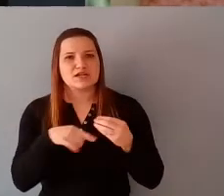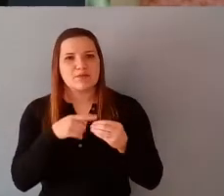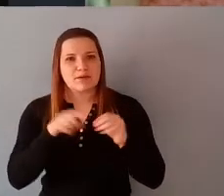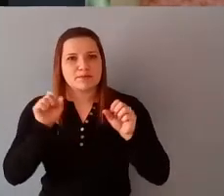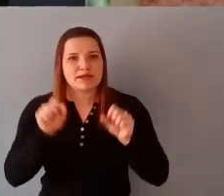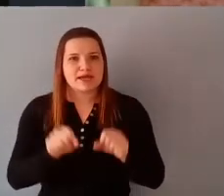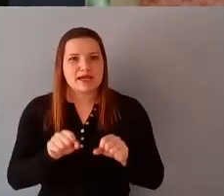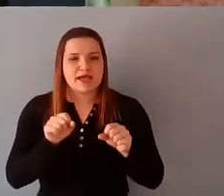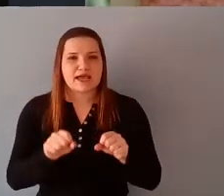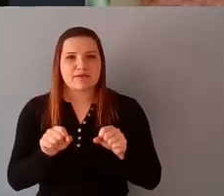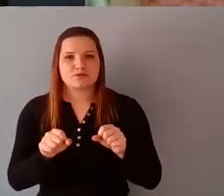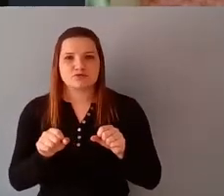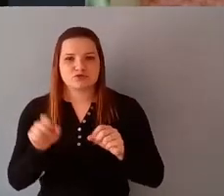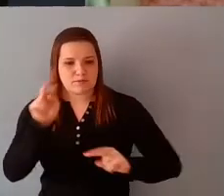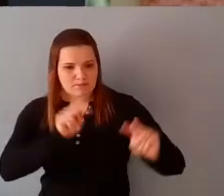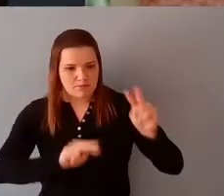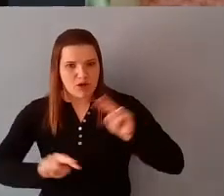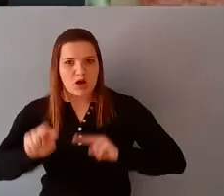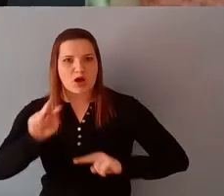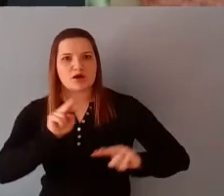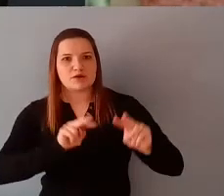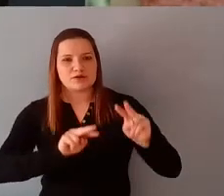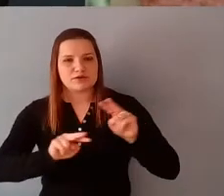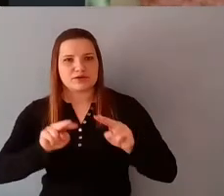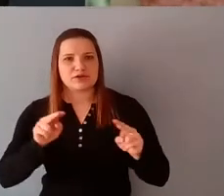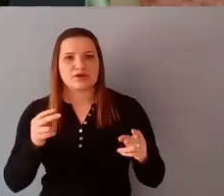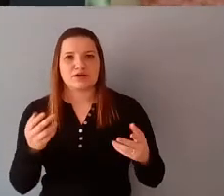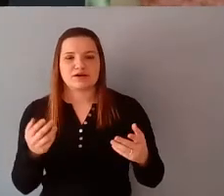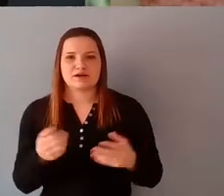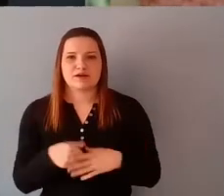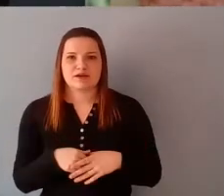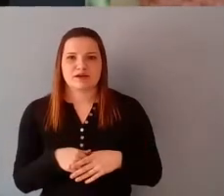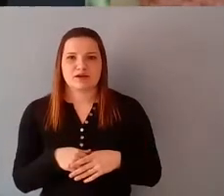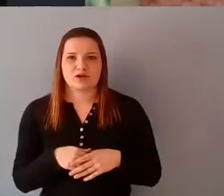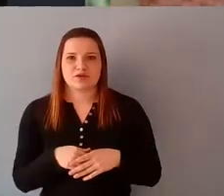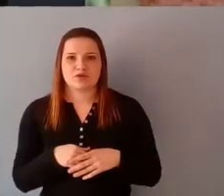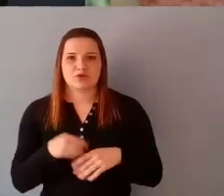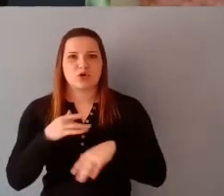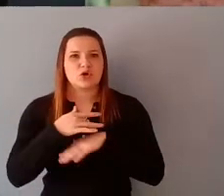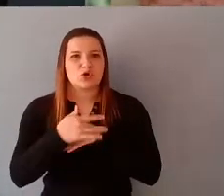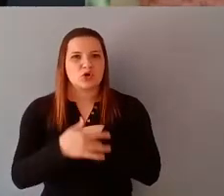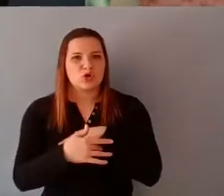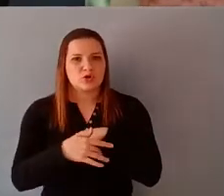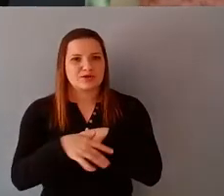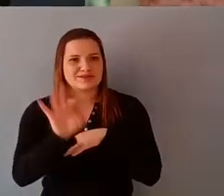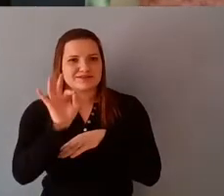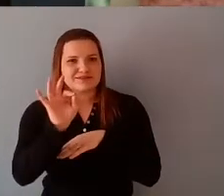to do monitoring or surveillance or early detection